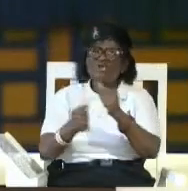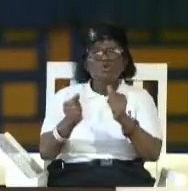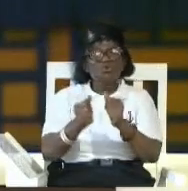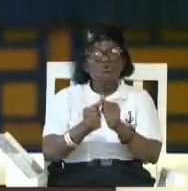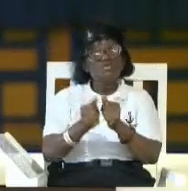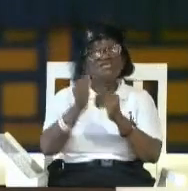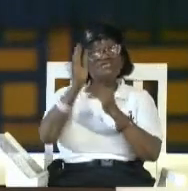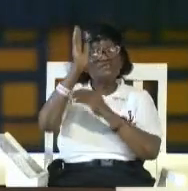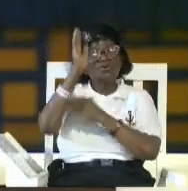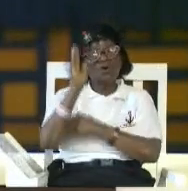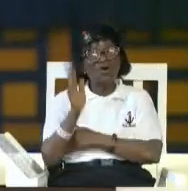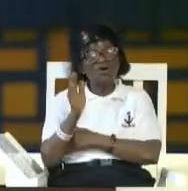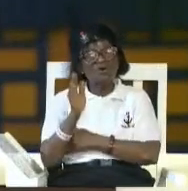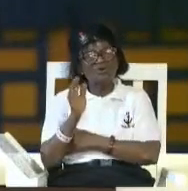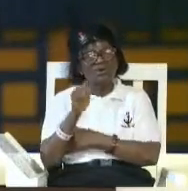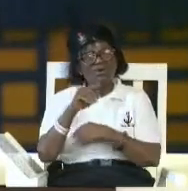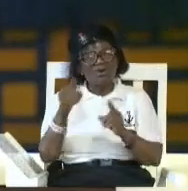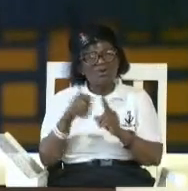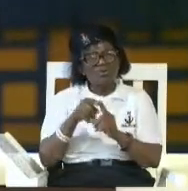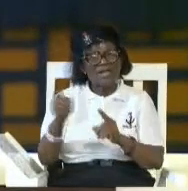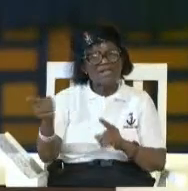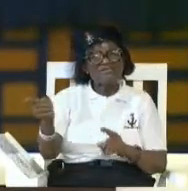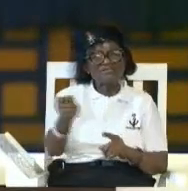When you are